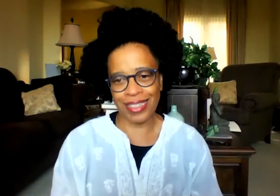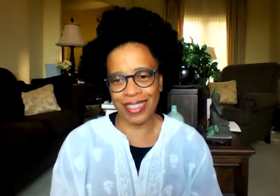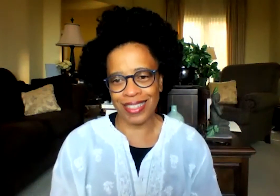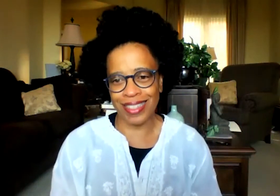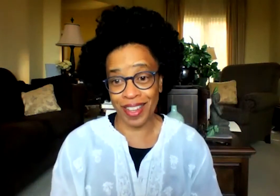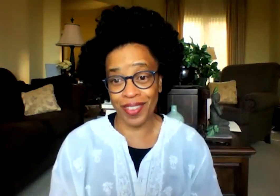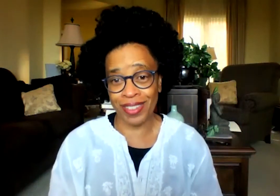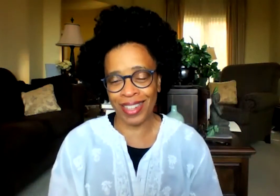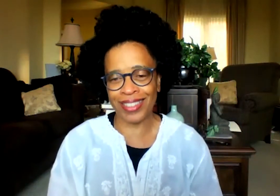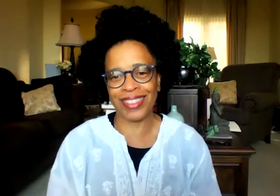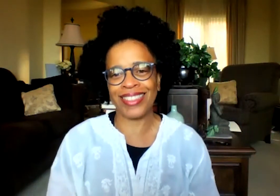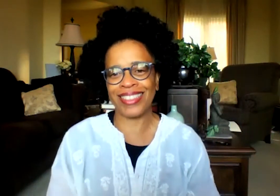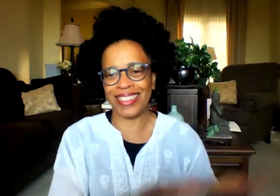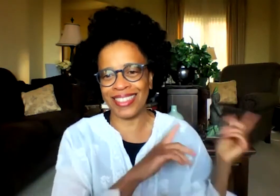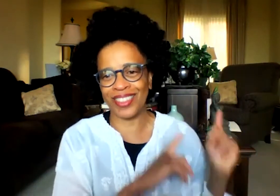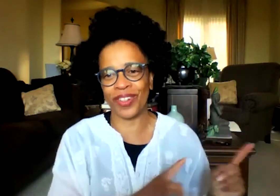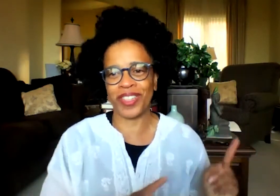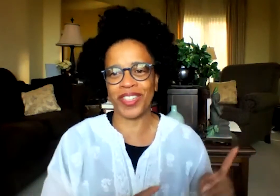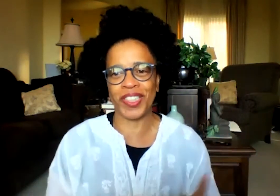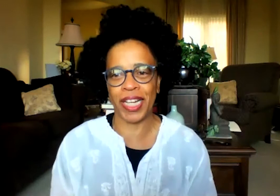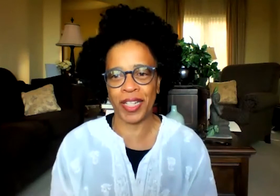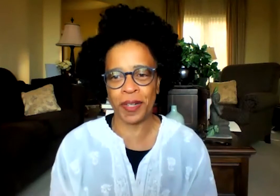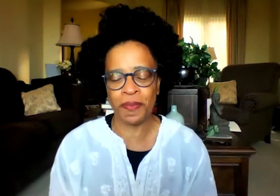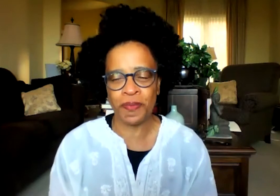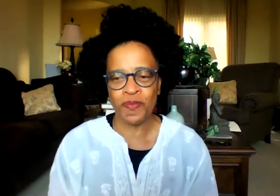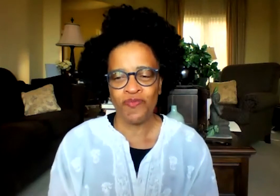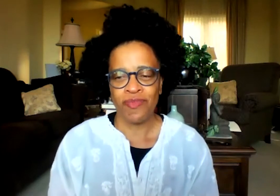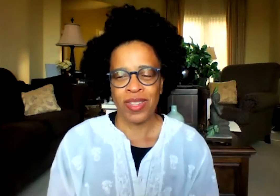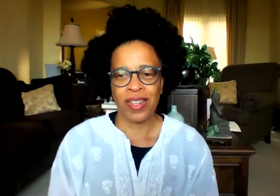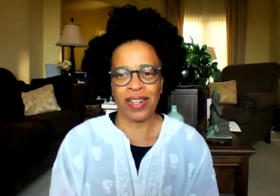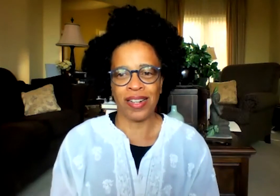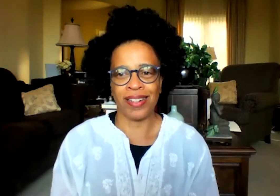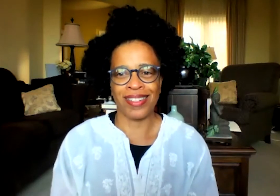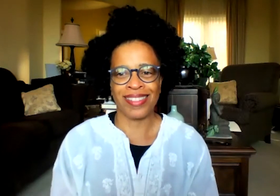in 1967, actually, in North Carolina.